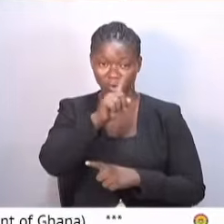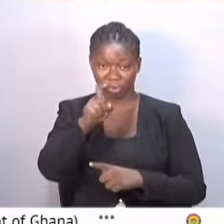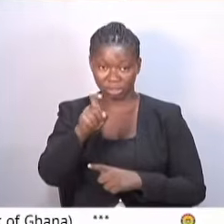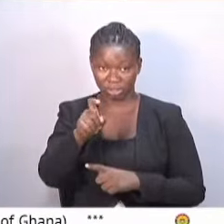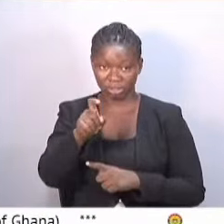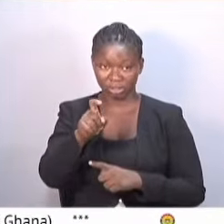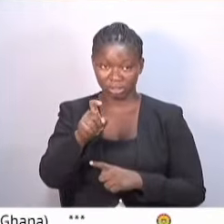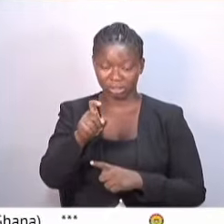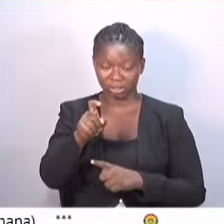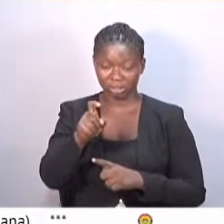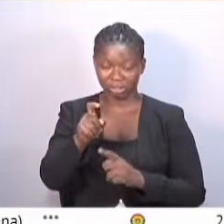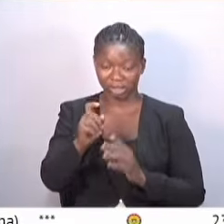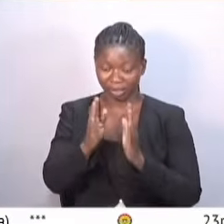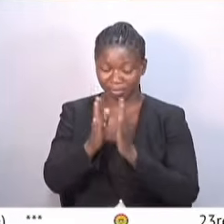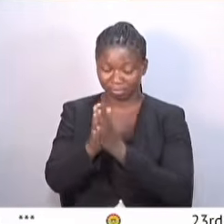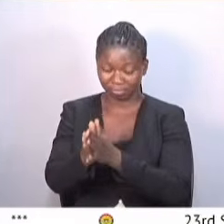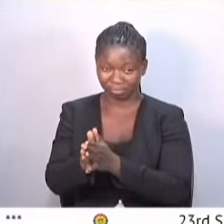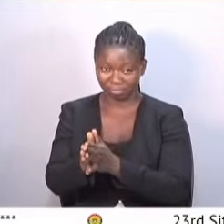is admitted,